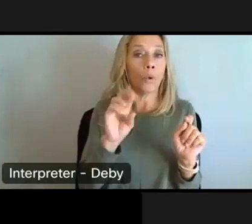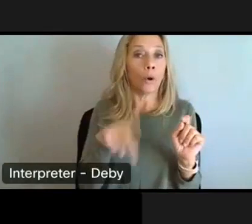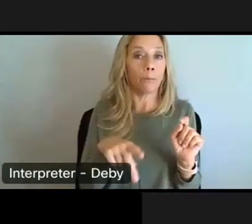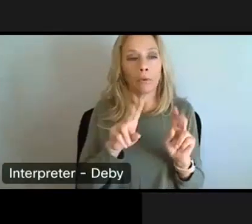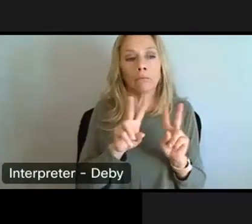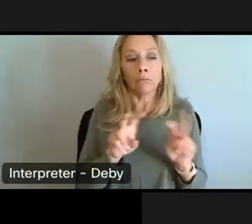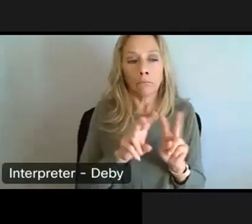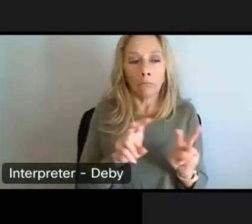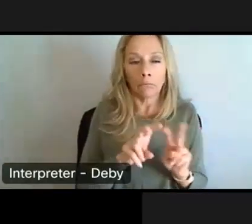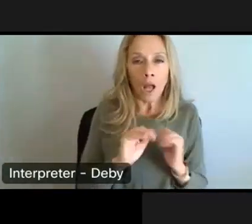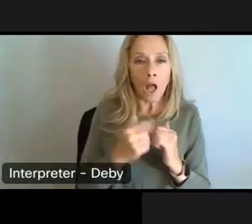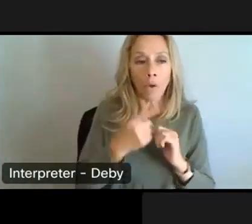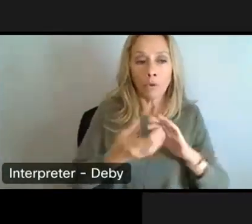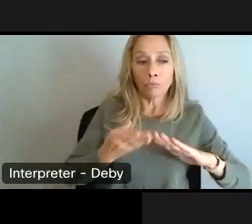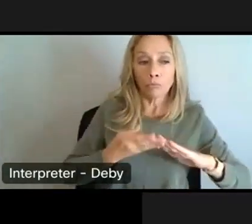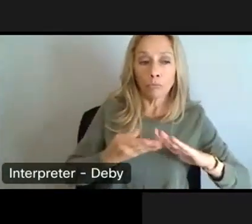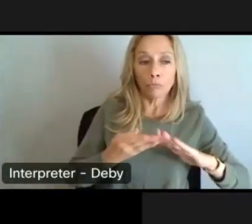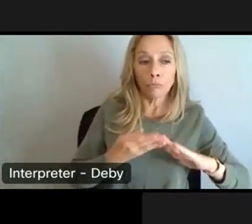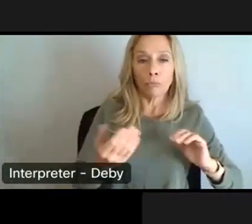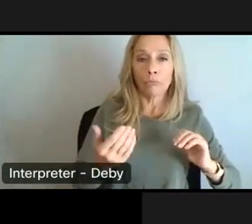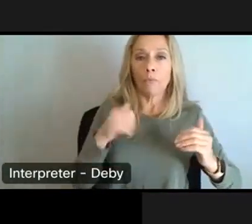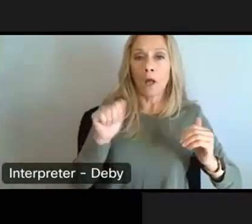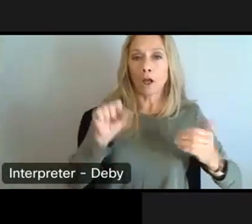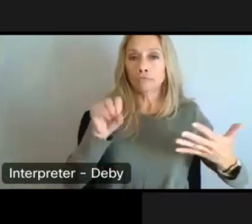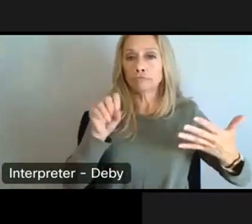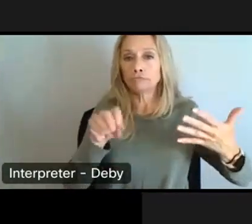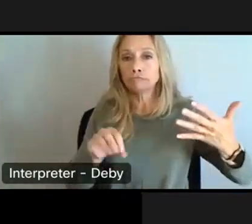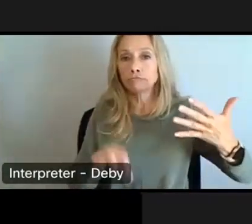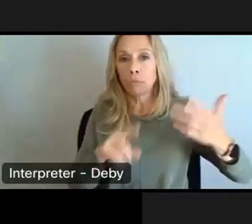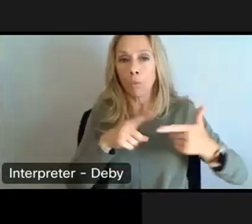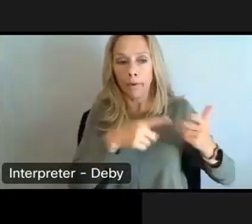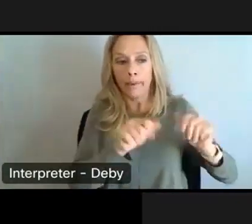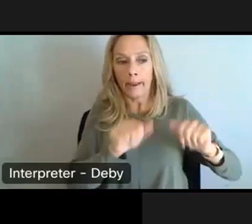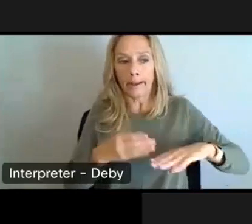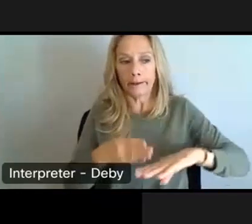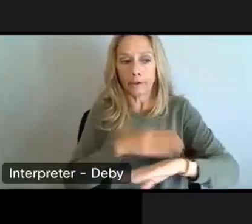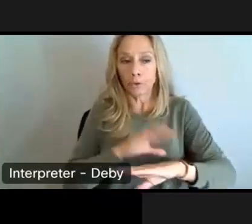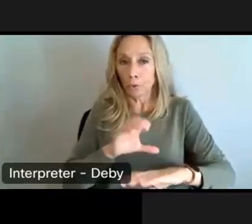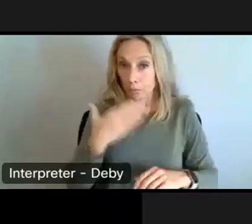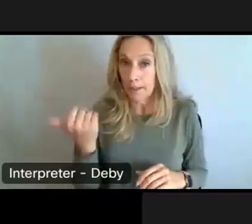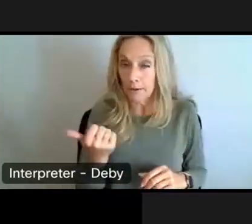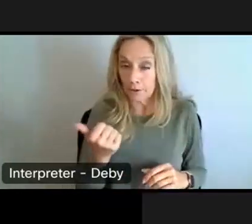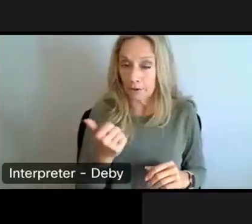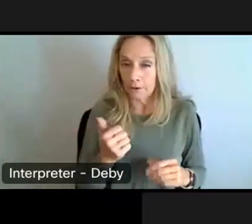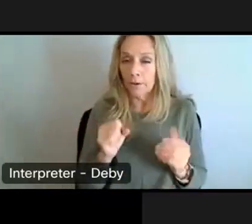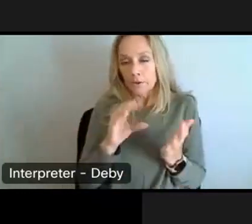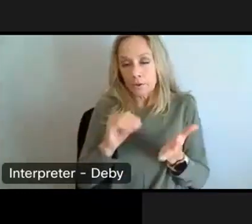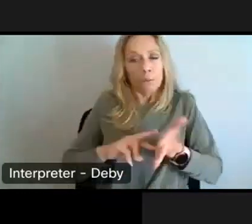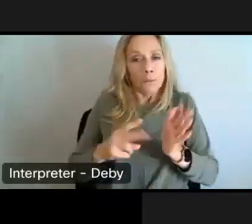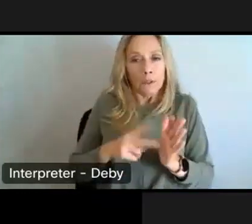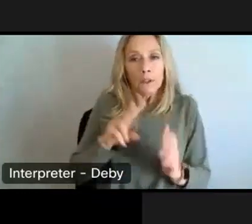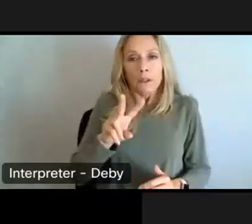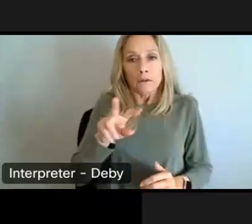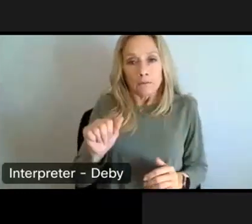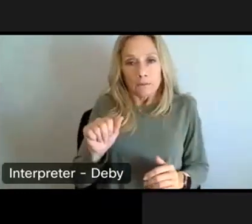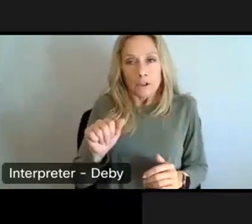way they're doing things and come up with a million things that they could do better. Um, so I think, the Veteran Affairs